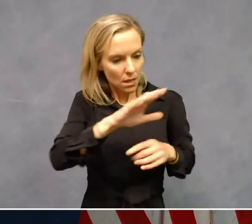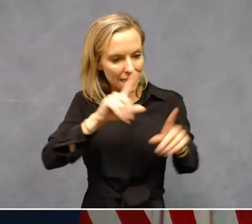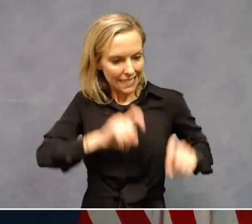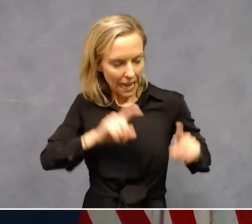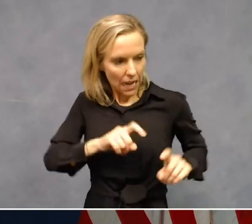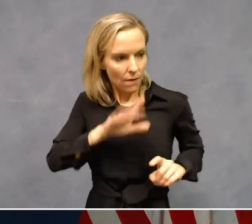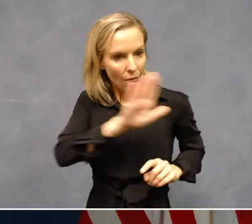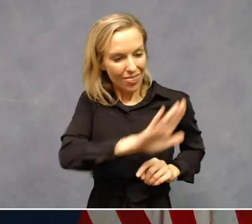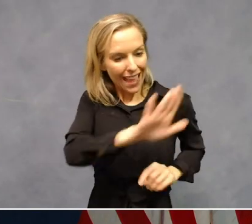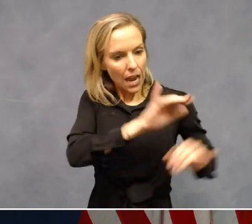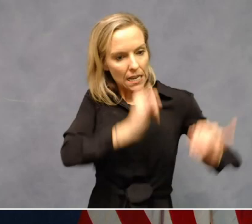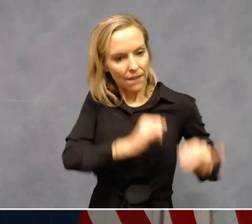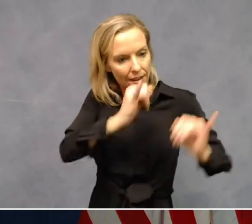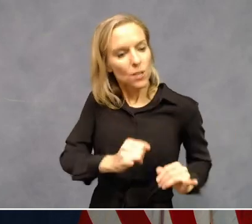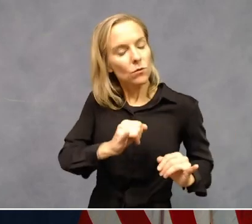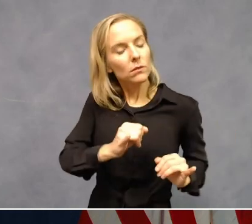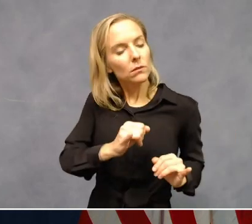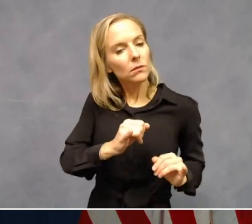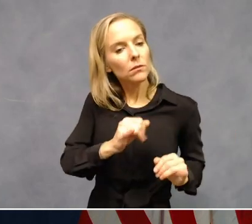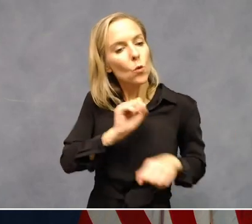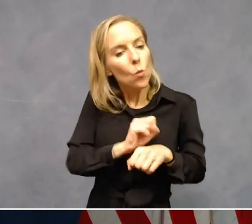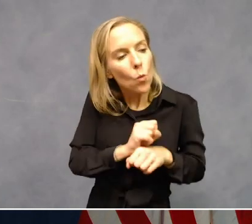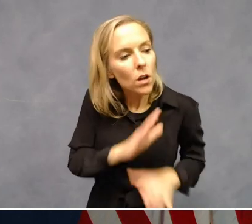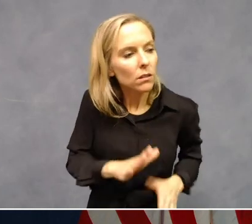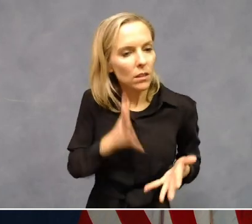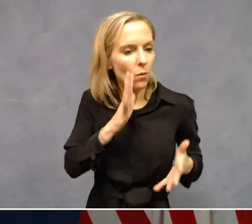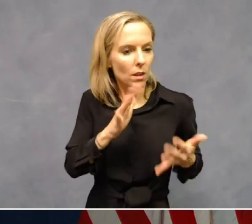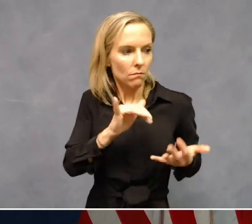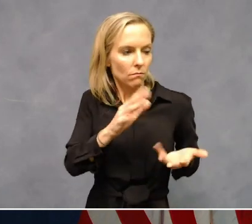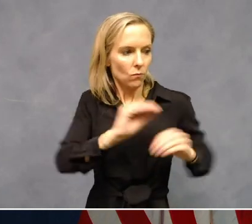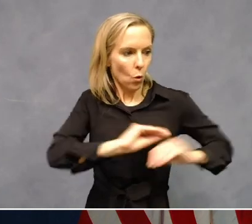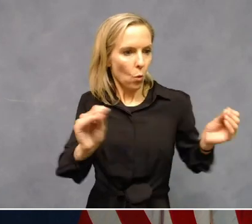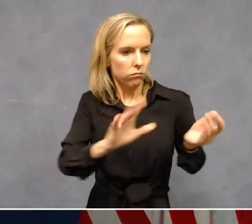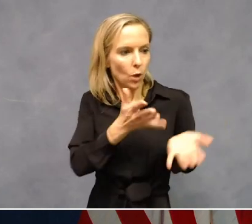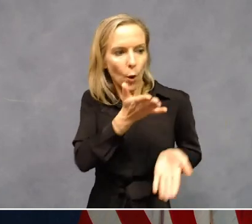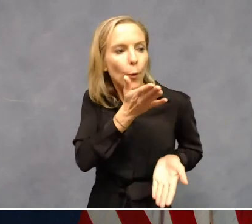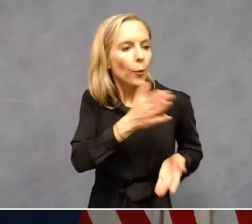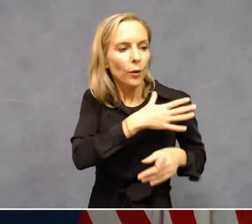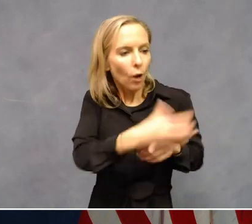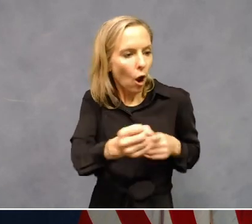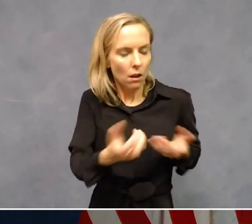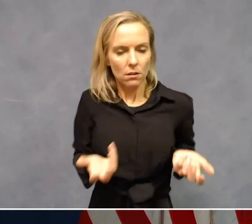individuals, the workers, gone. I mean, so many